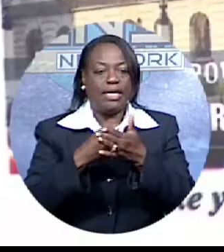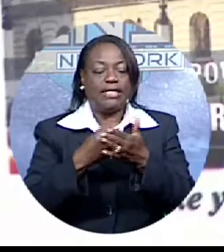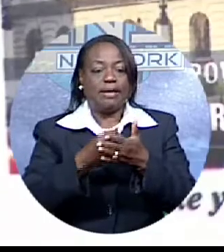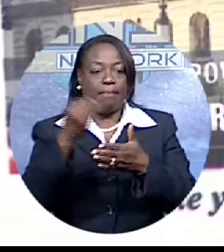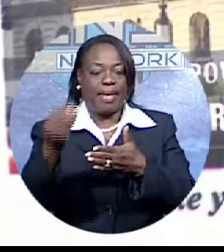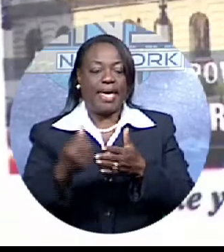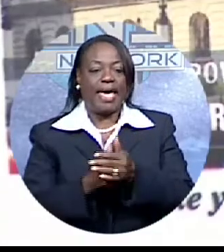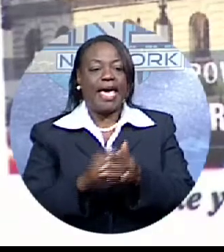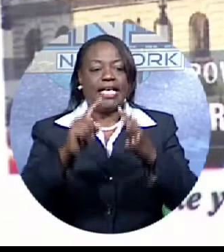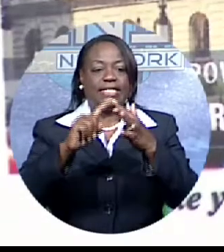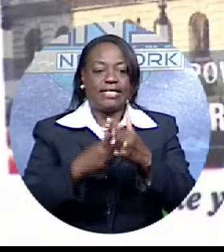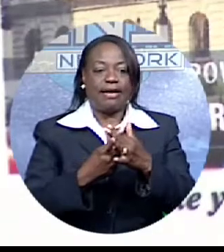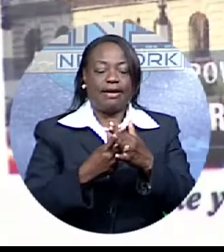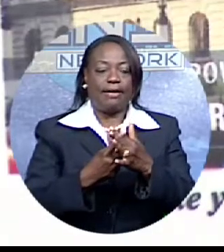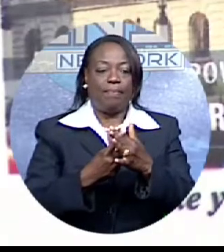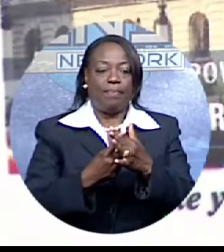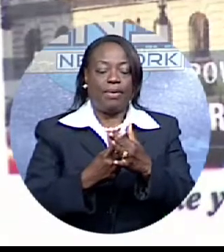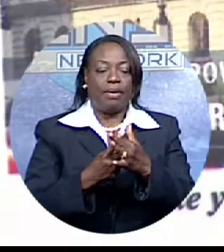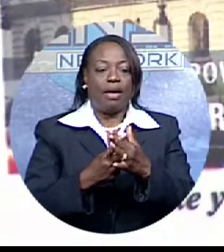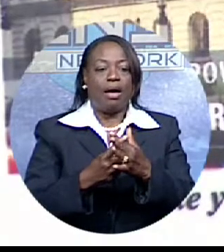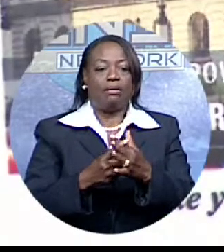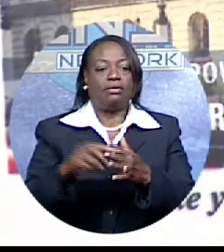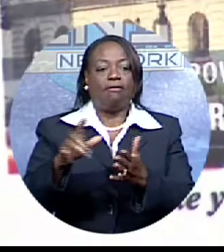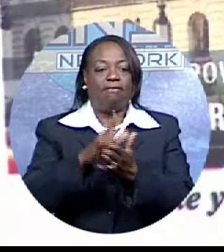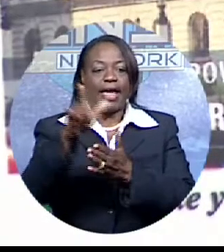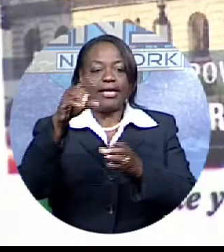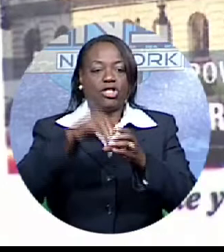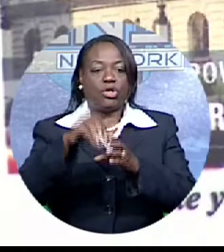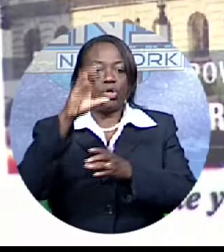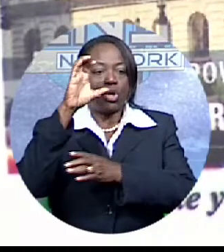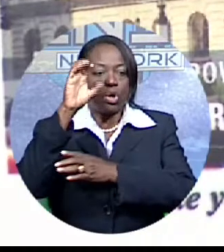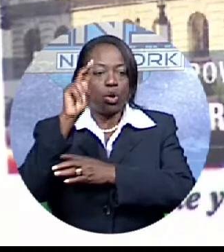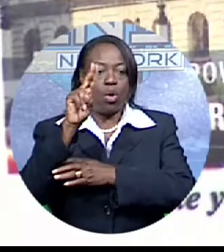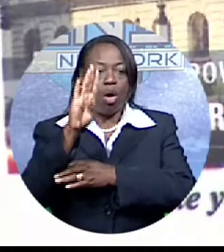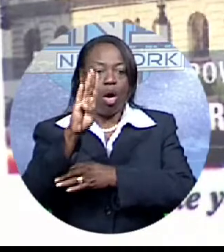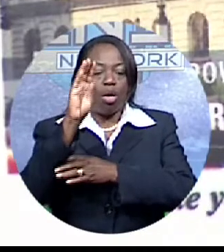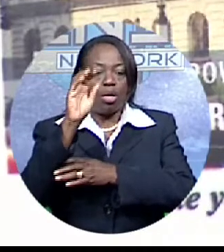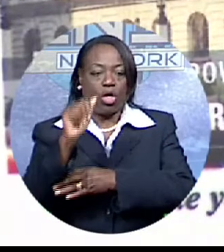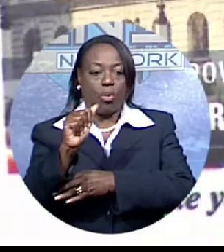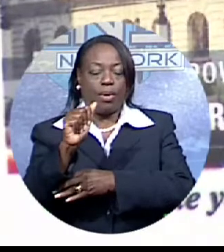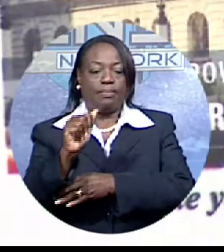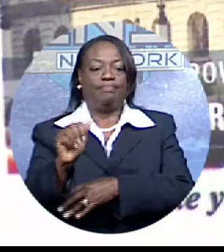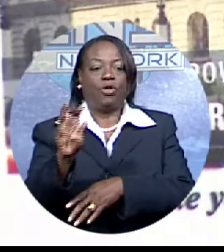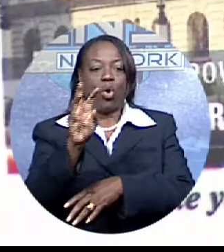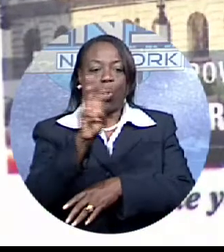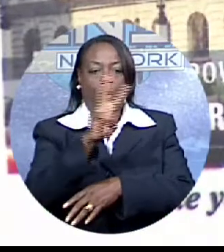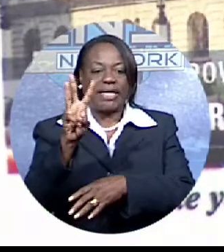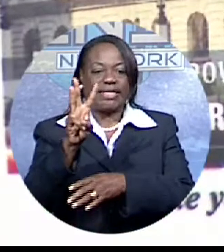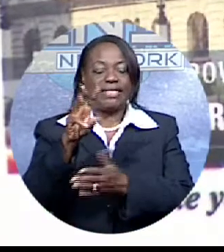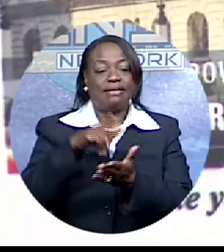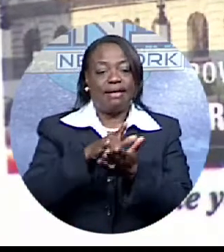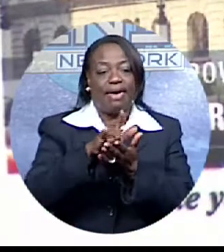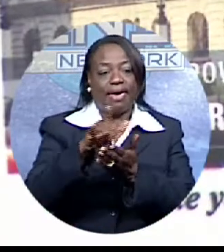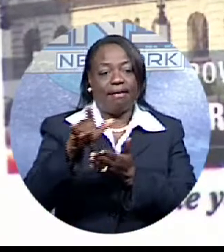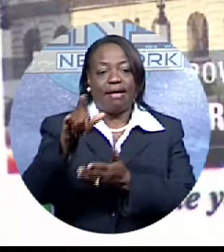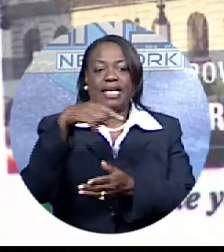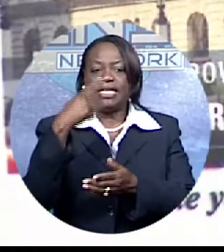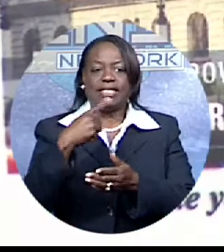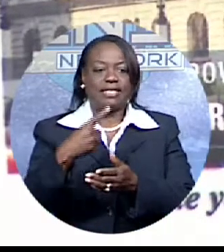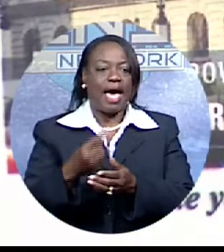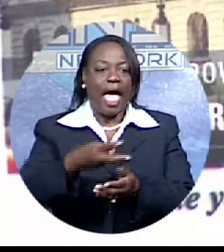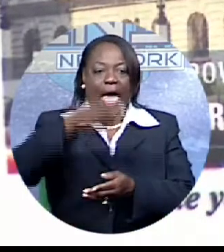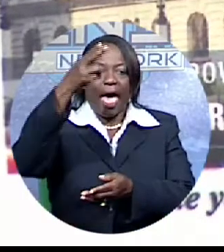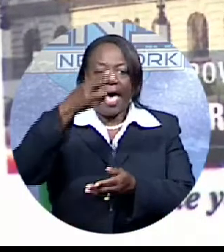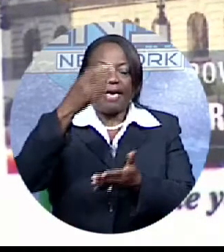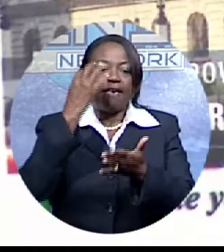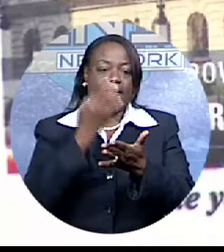Havana, Cuba. Western Air is just one of the local carriers expressing some concern over the new fees, which they call excessive, that will come